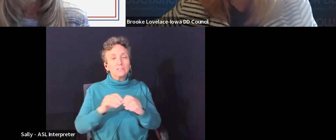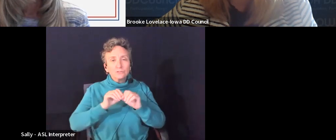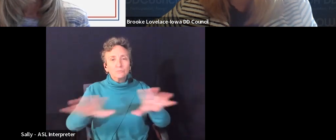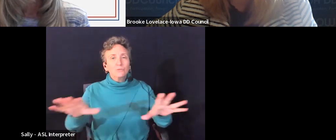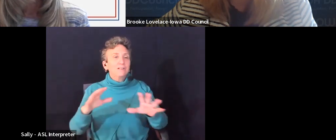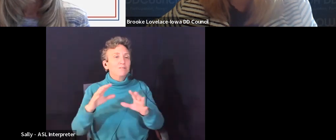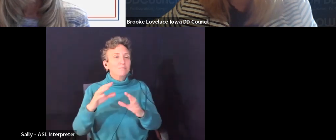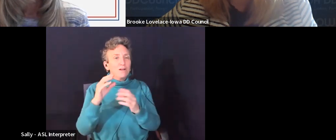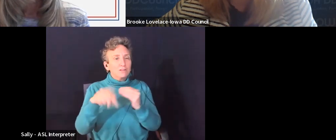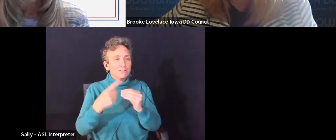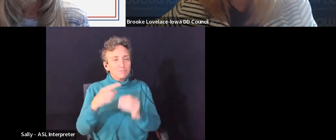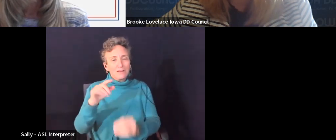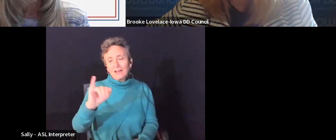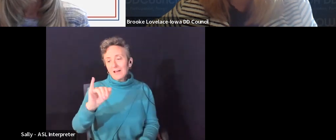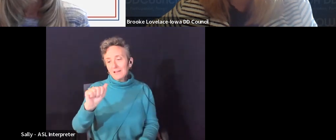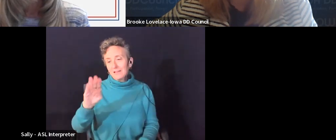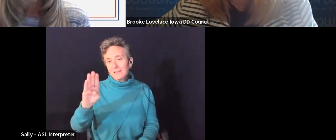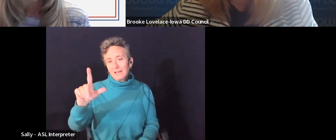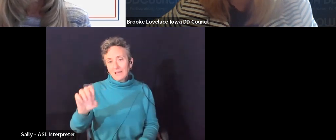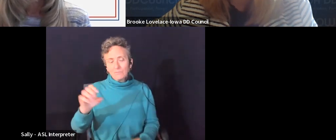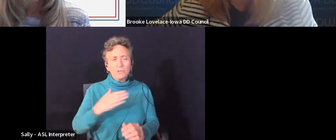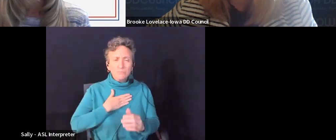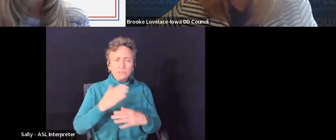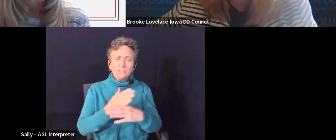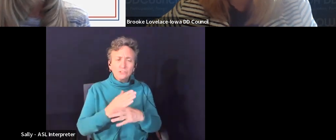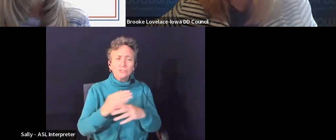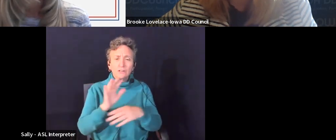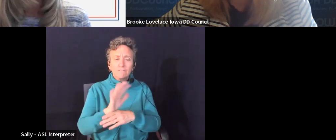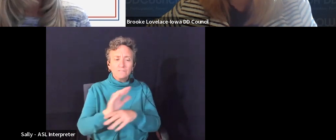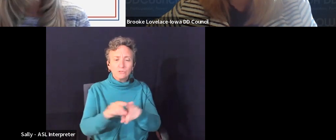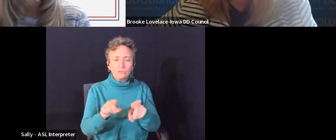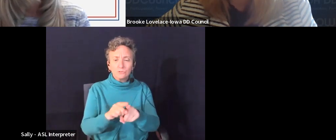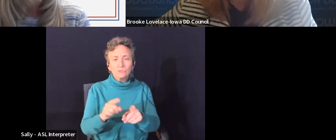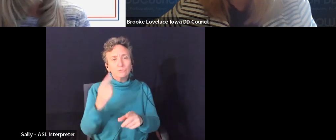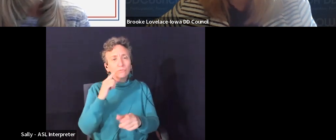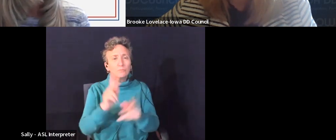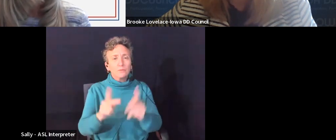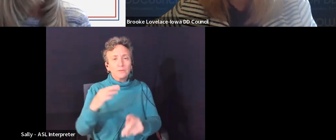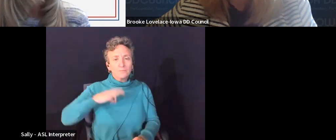please share this webinar with anybody that might be able to benefit. Enjoy. Thank you.